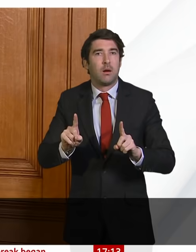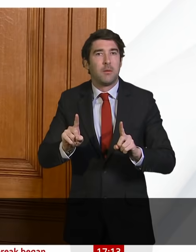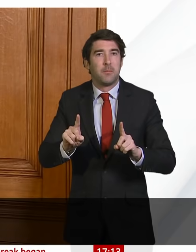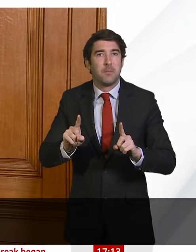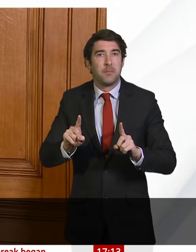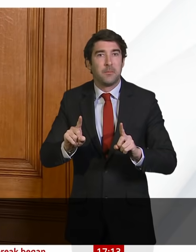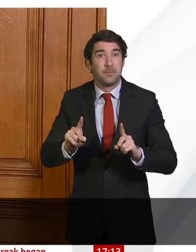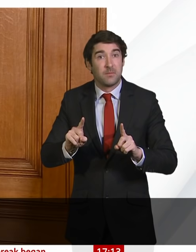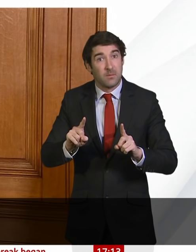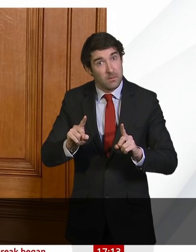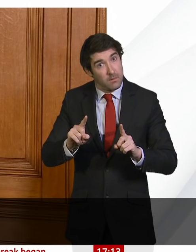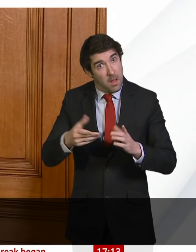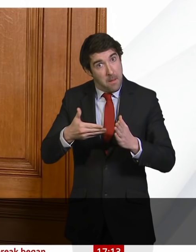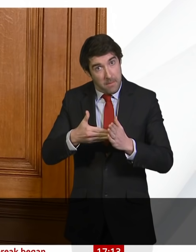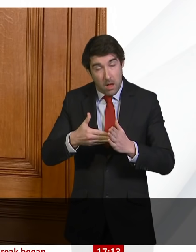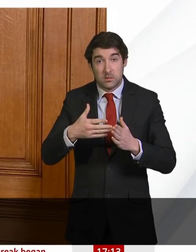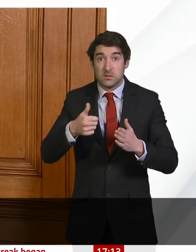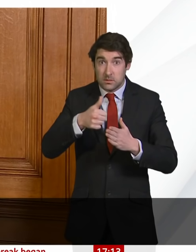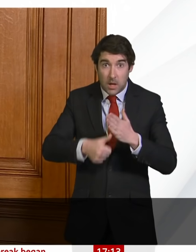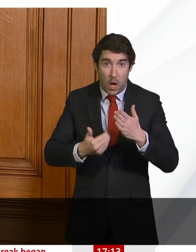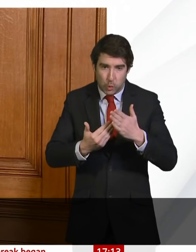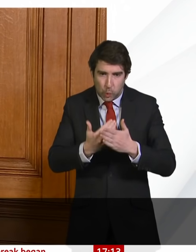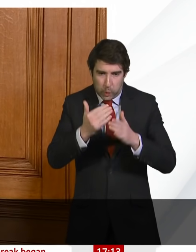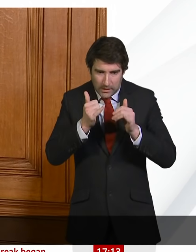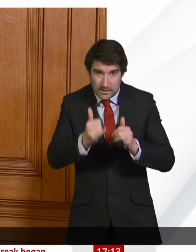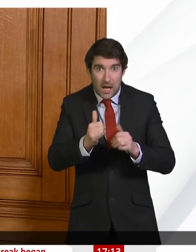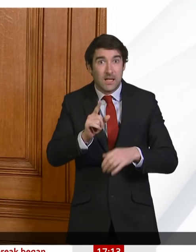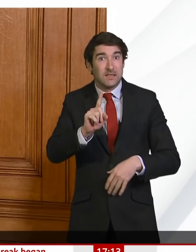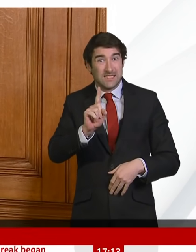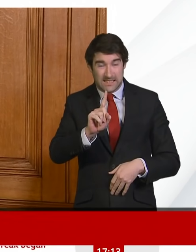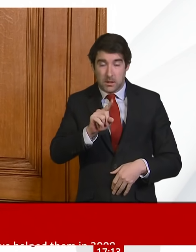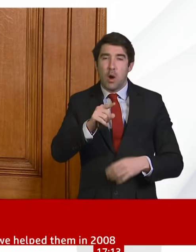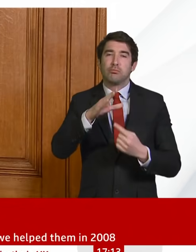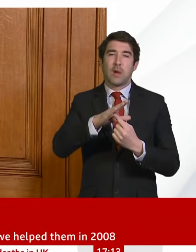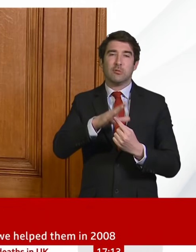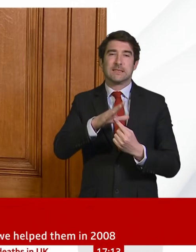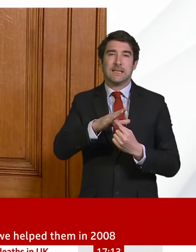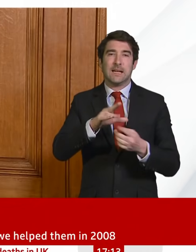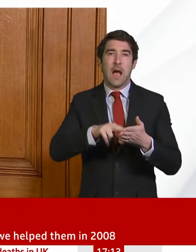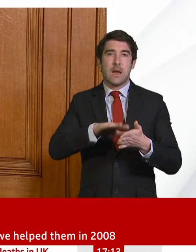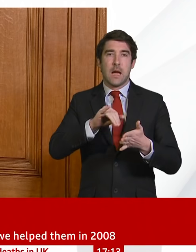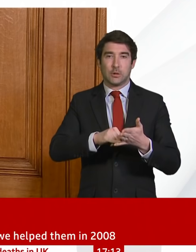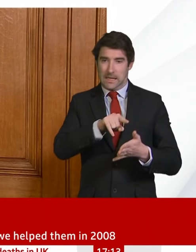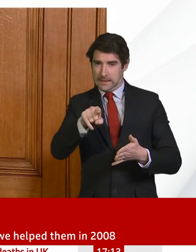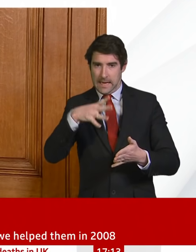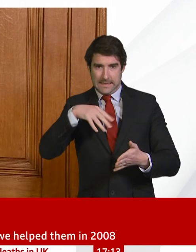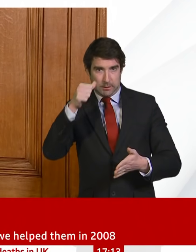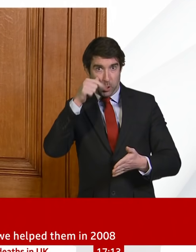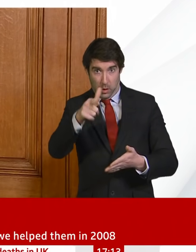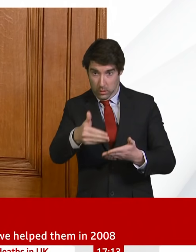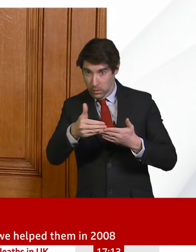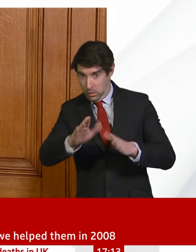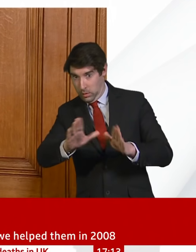already testing a couple of thousand healthcare workers in an order of priority. So we are definitely increasing our